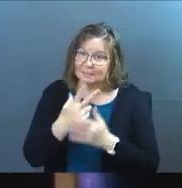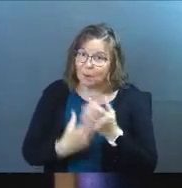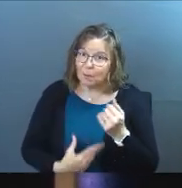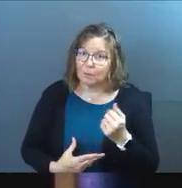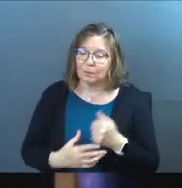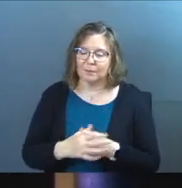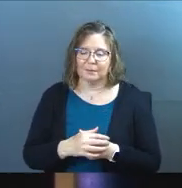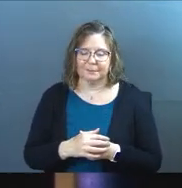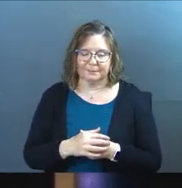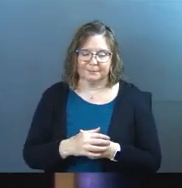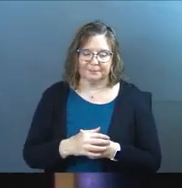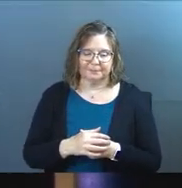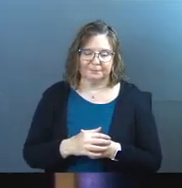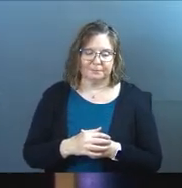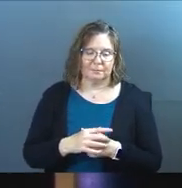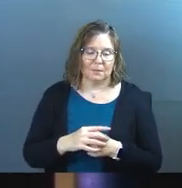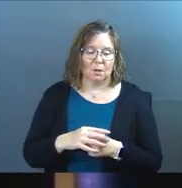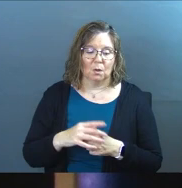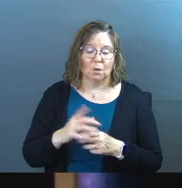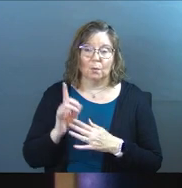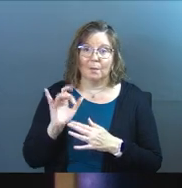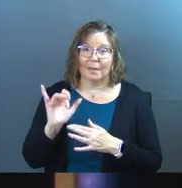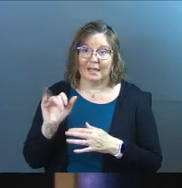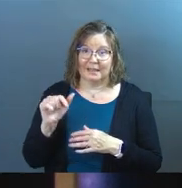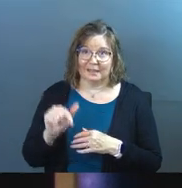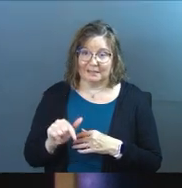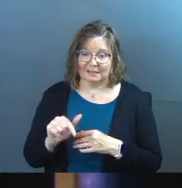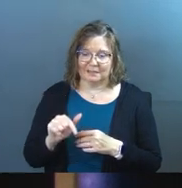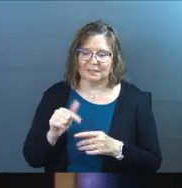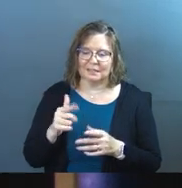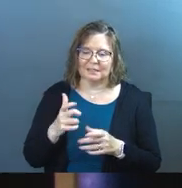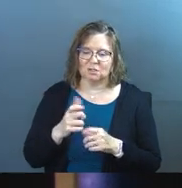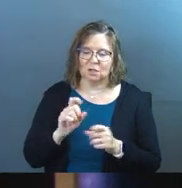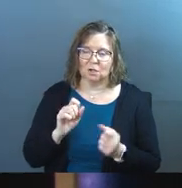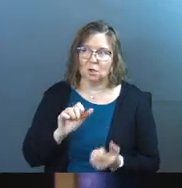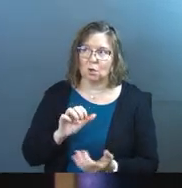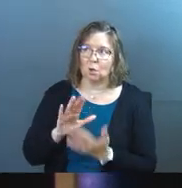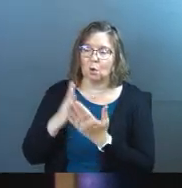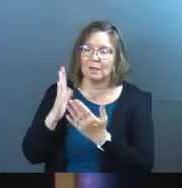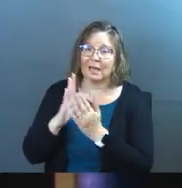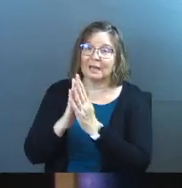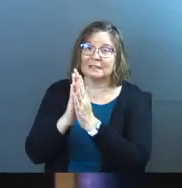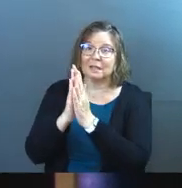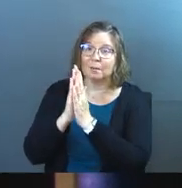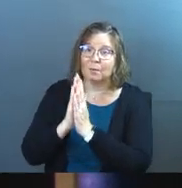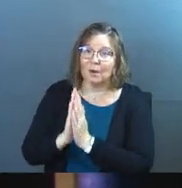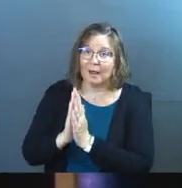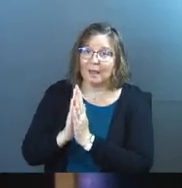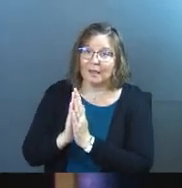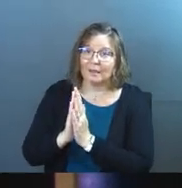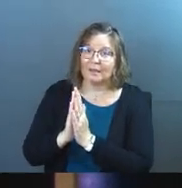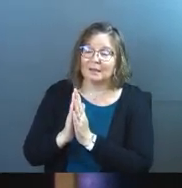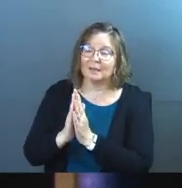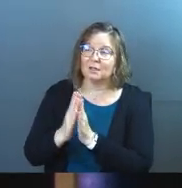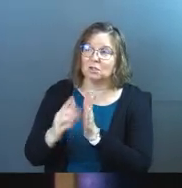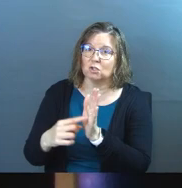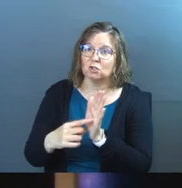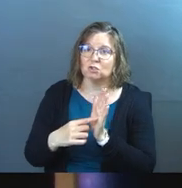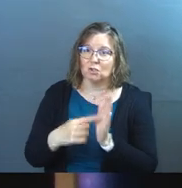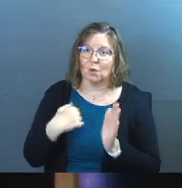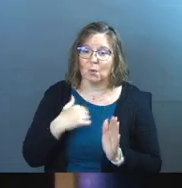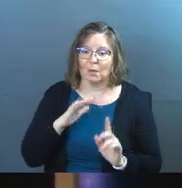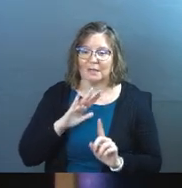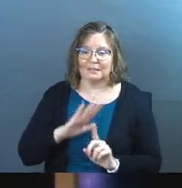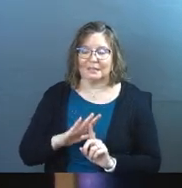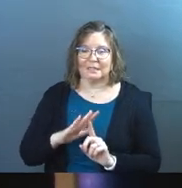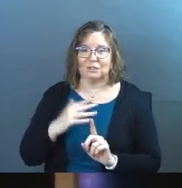both. And so in a moment like this, he's going to go to God, he's going to pray, and he's going to show us his